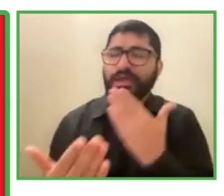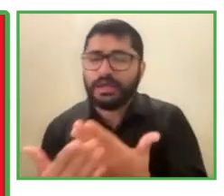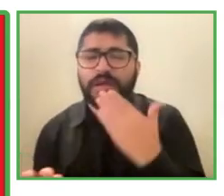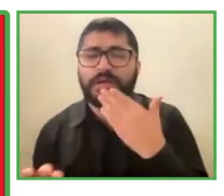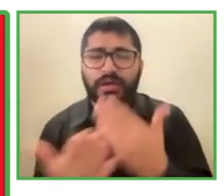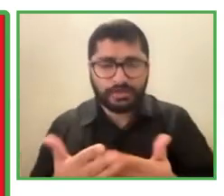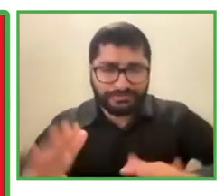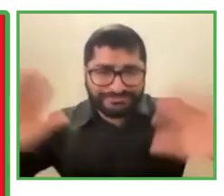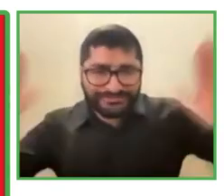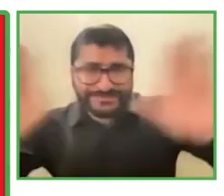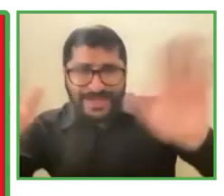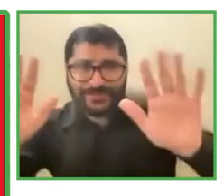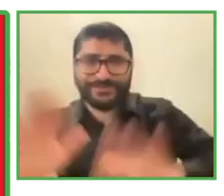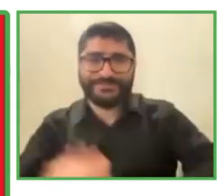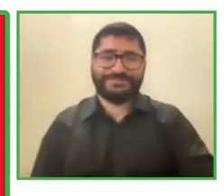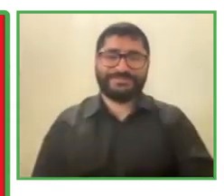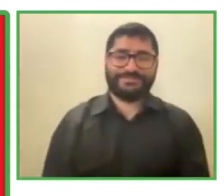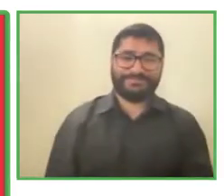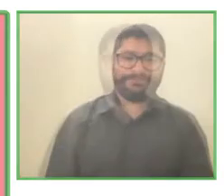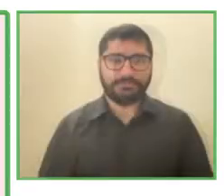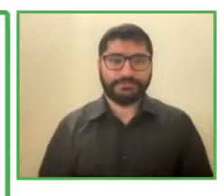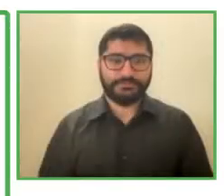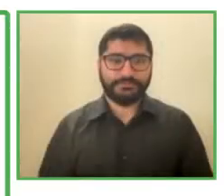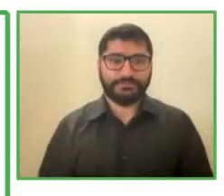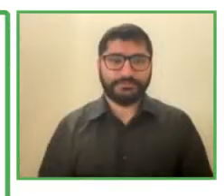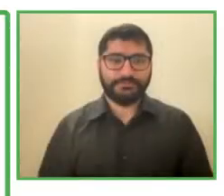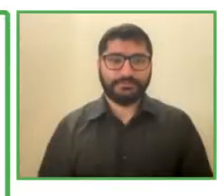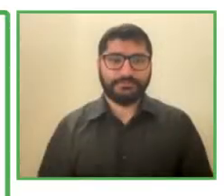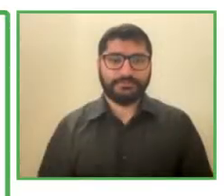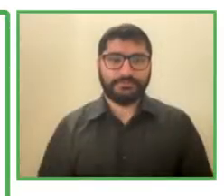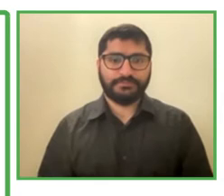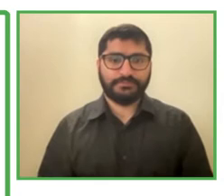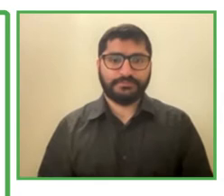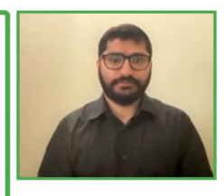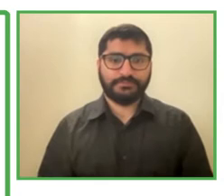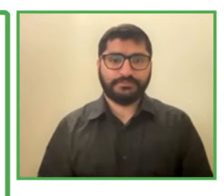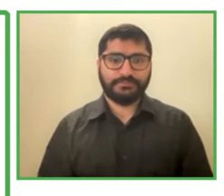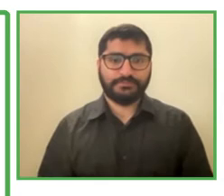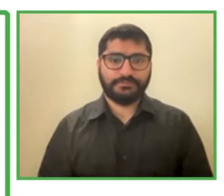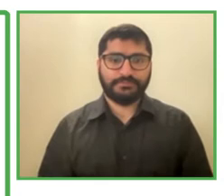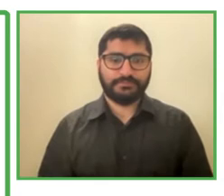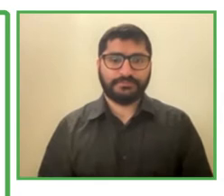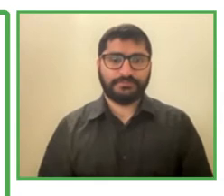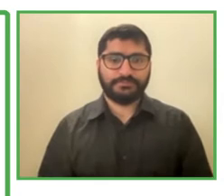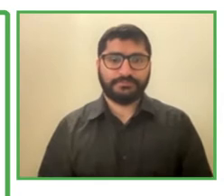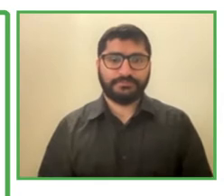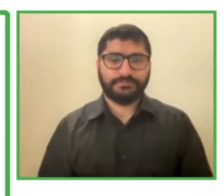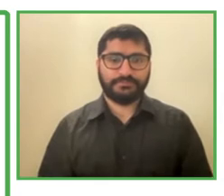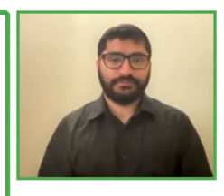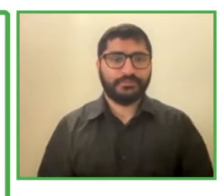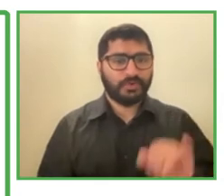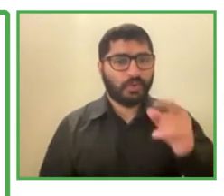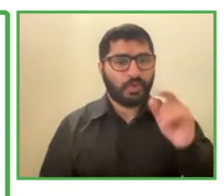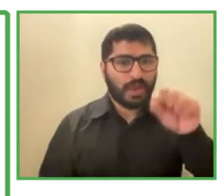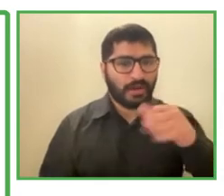Yeah. Williams, now you can tell us about